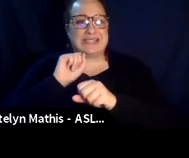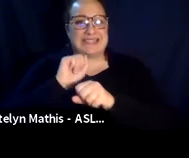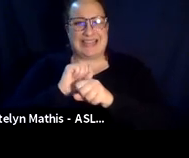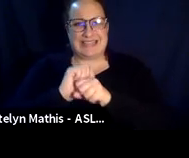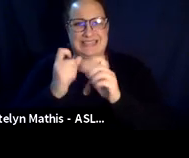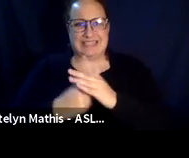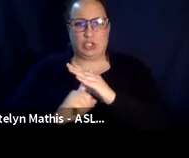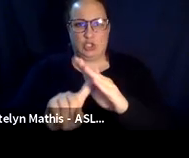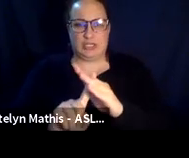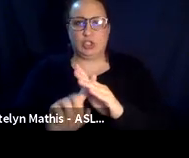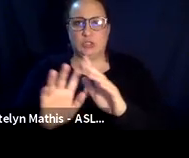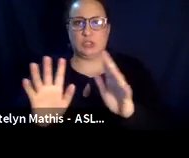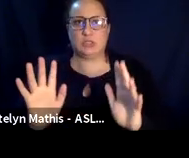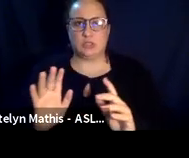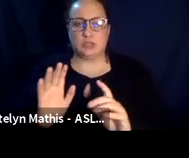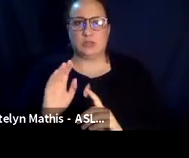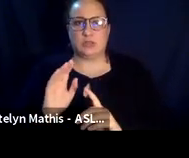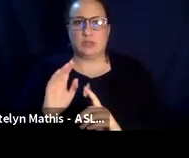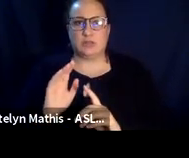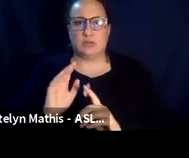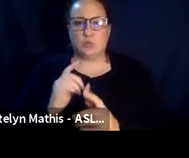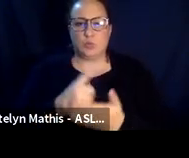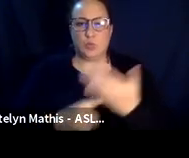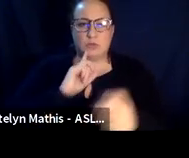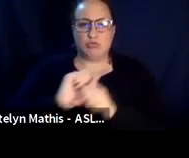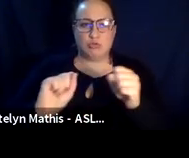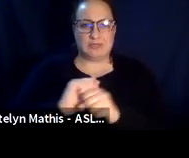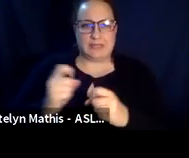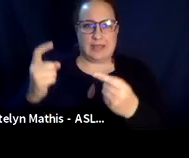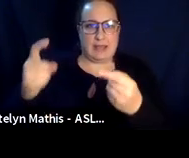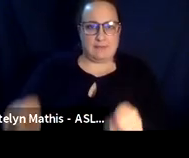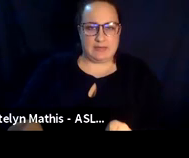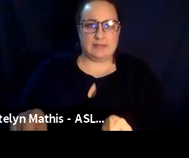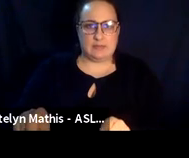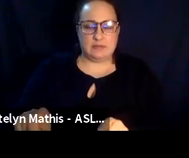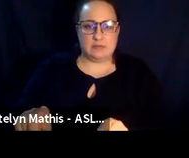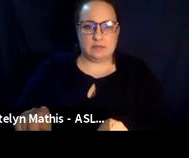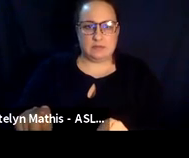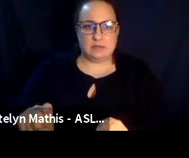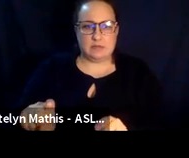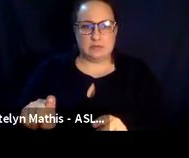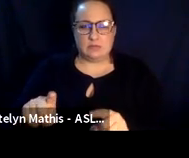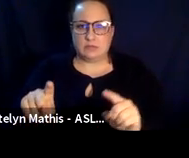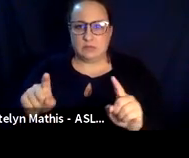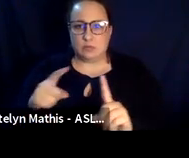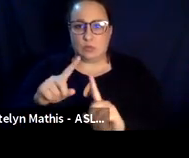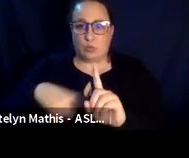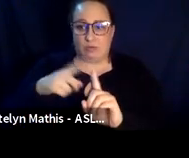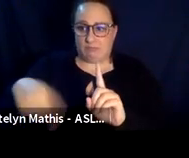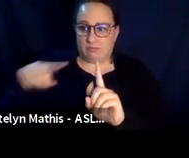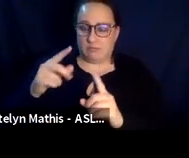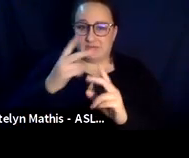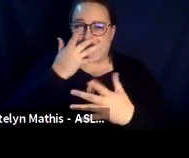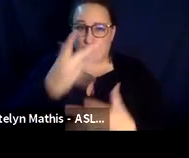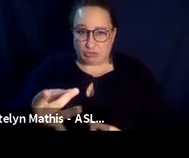out of what's actually happening. When they are very interested in what's